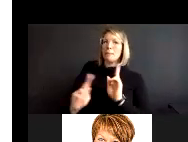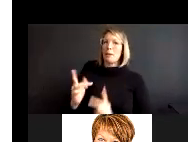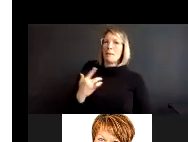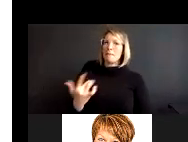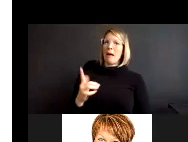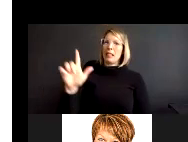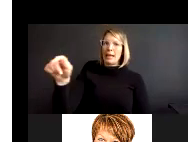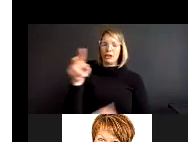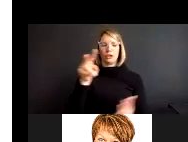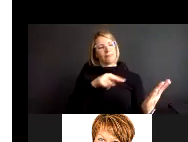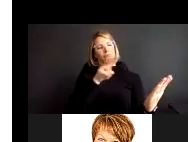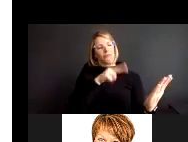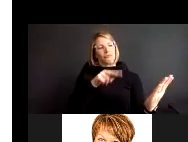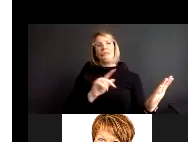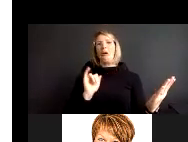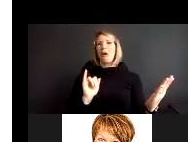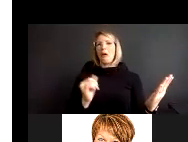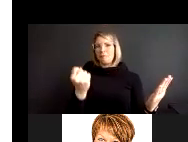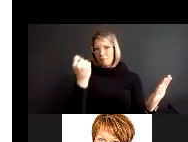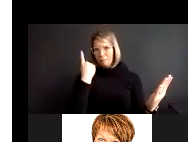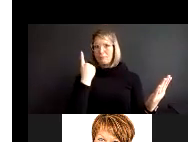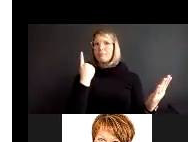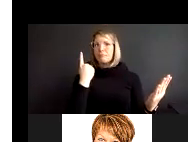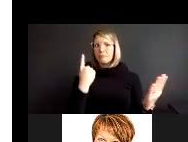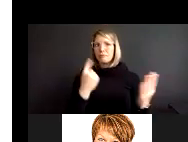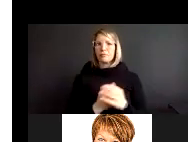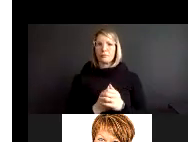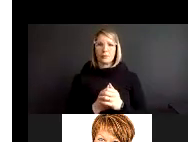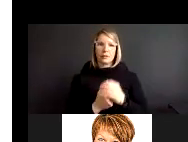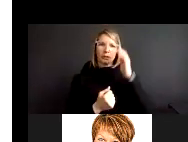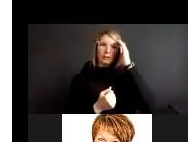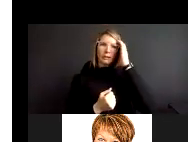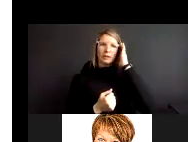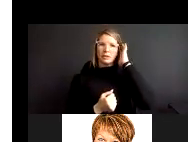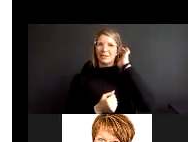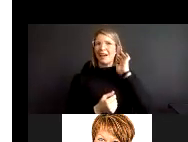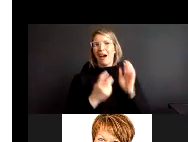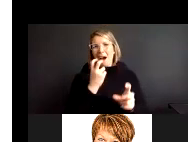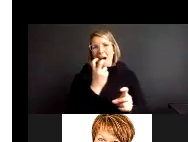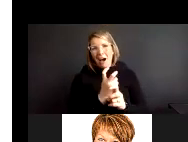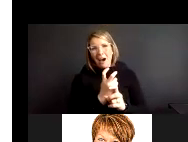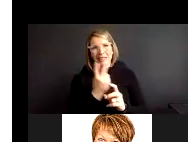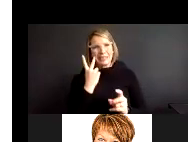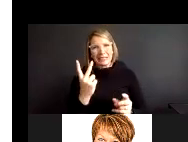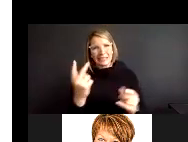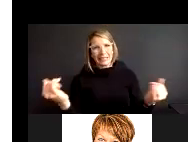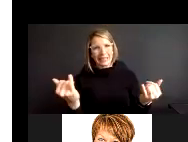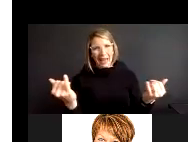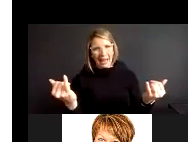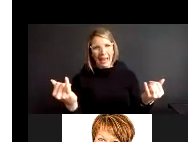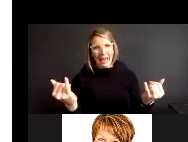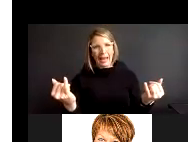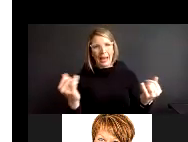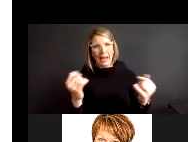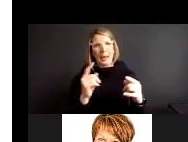process. It's not captured on the decision tree, but another area